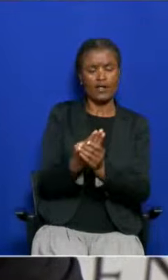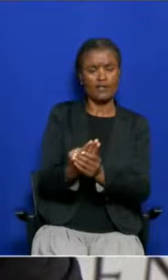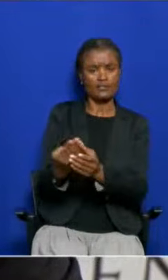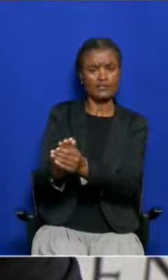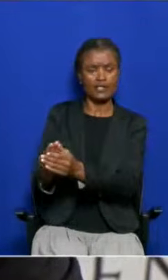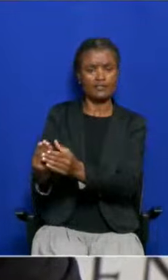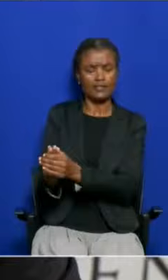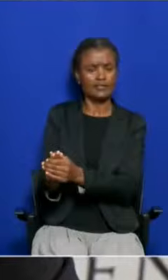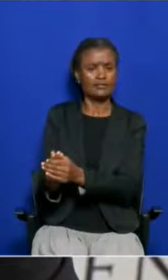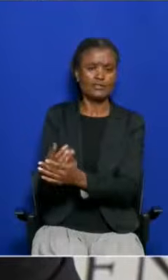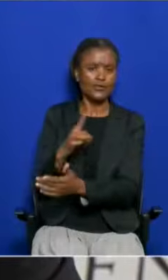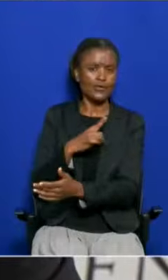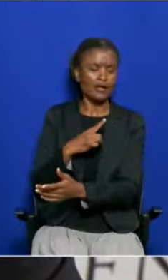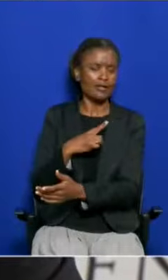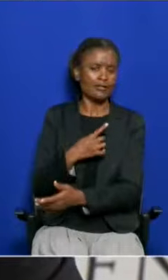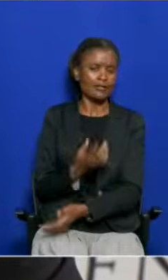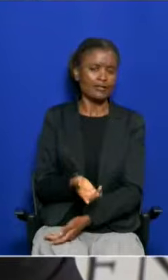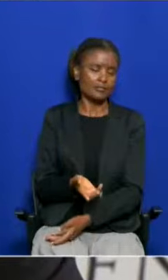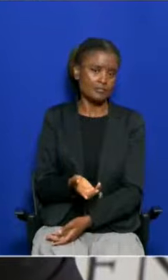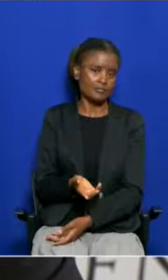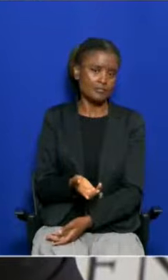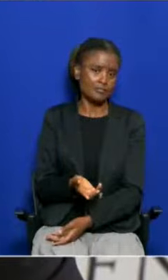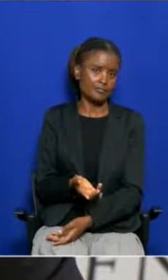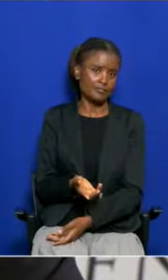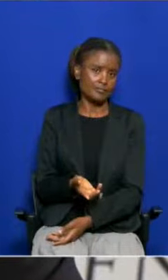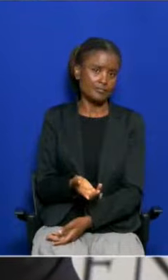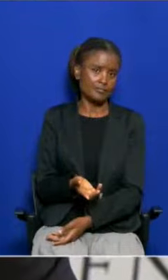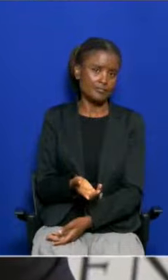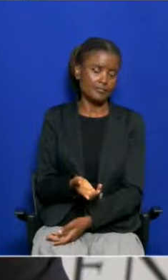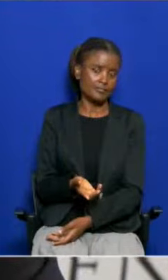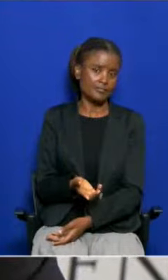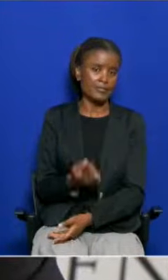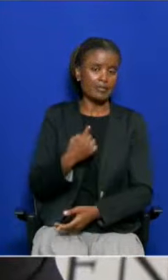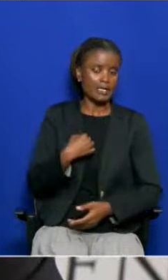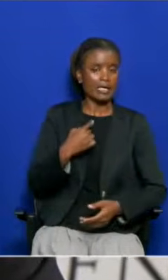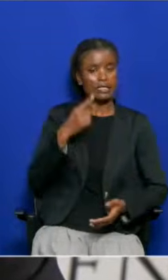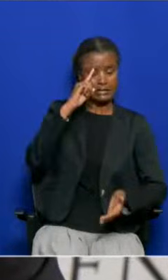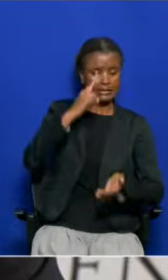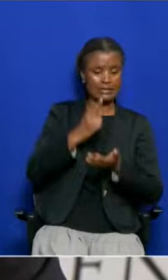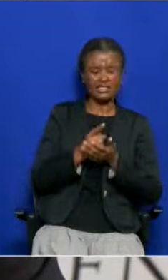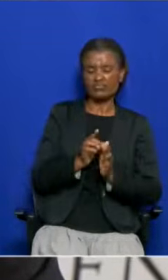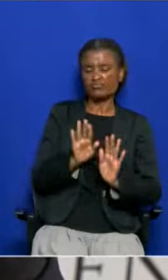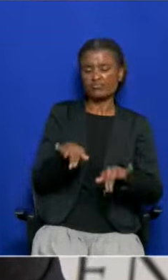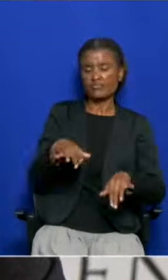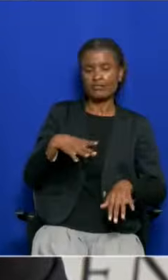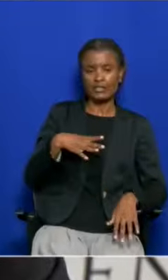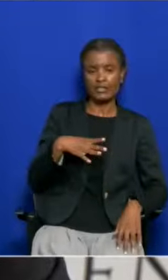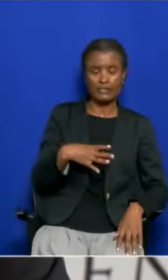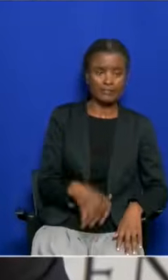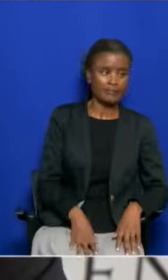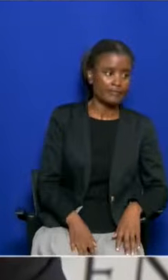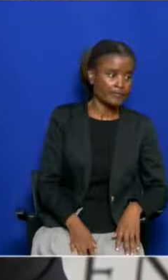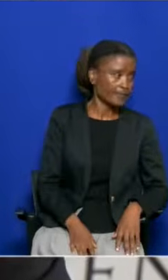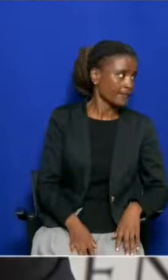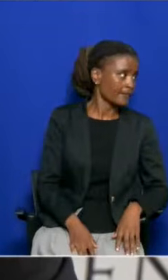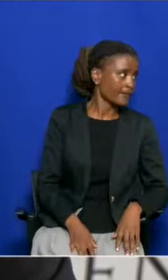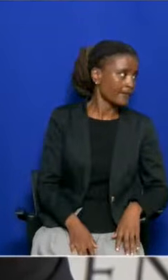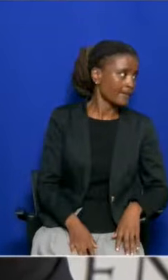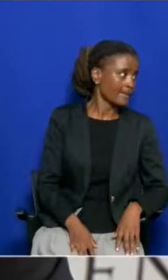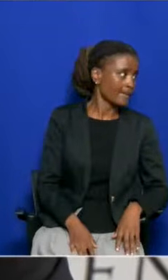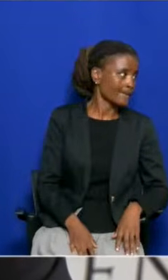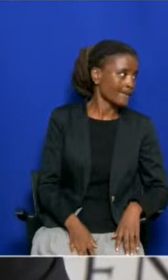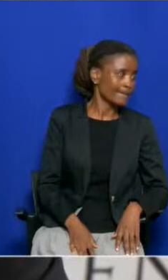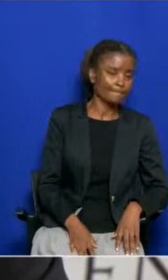I didn't. I chose not to make anything of it. Yeah, I see. An answer because Yes.